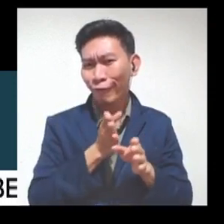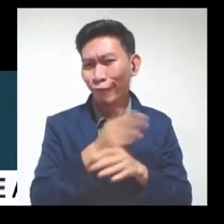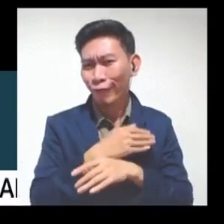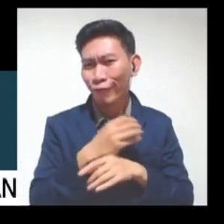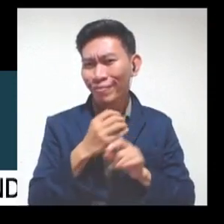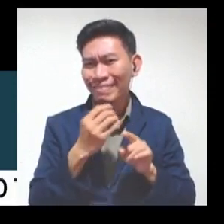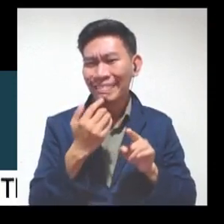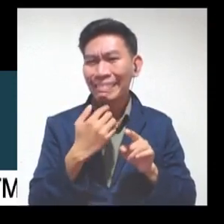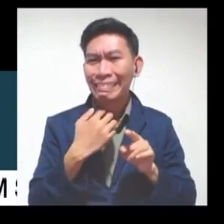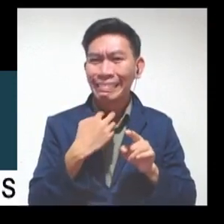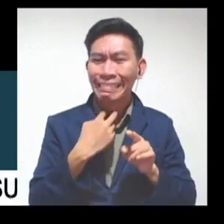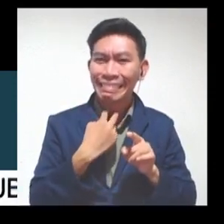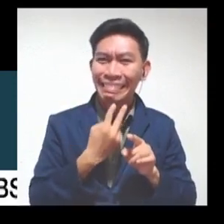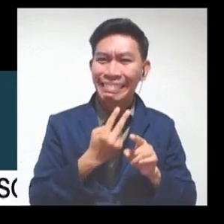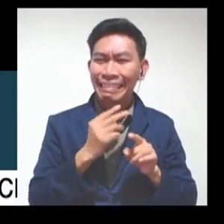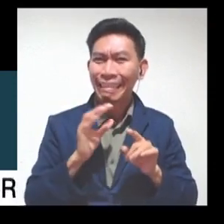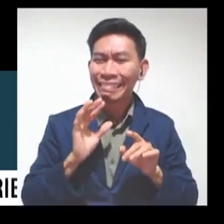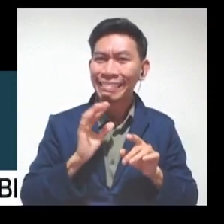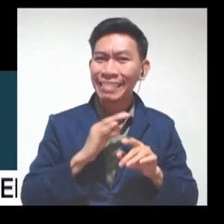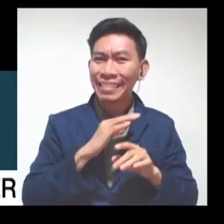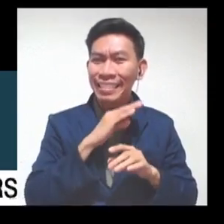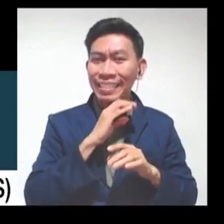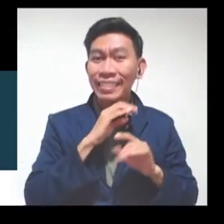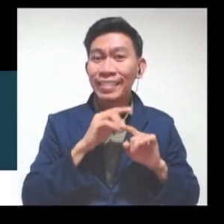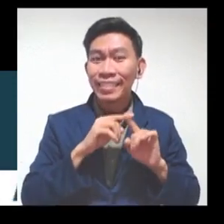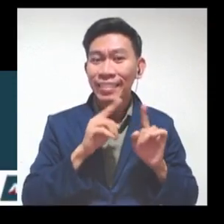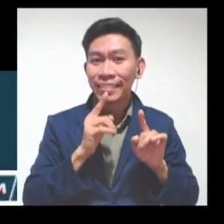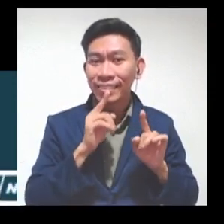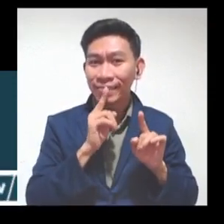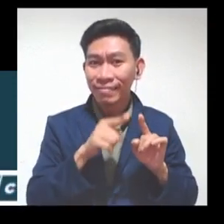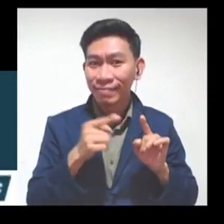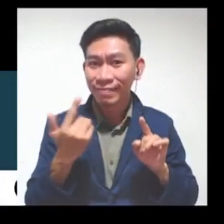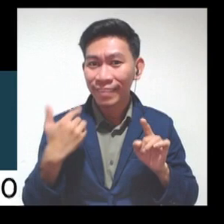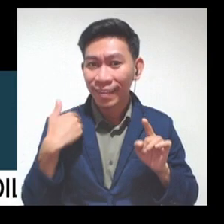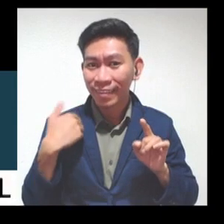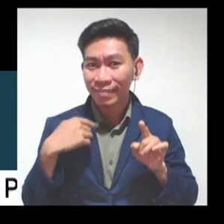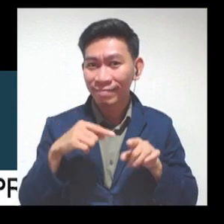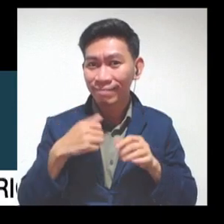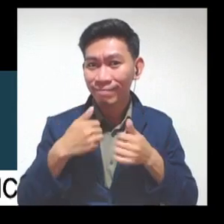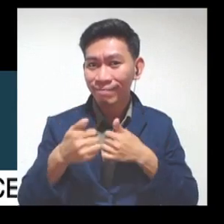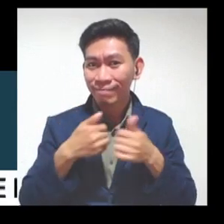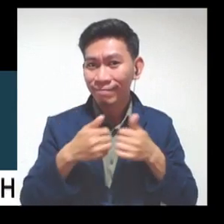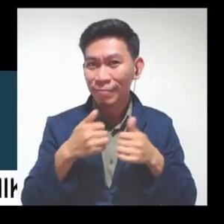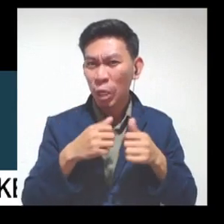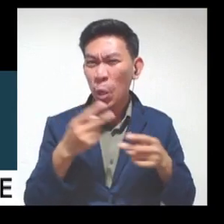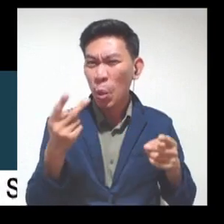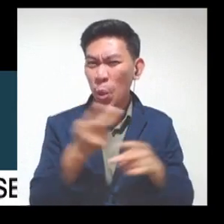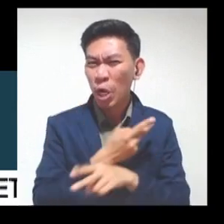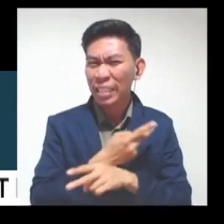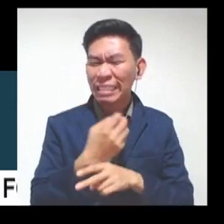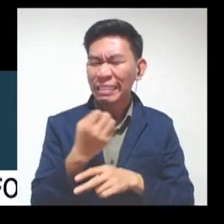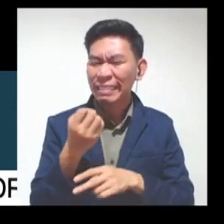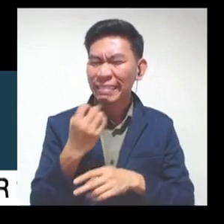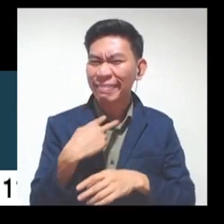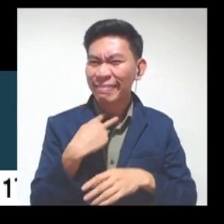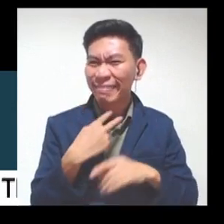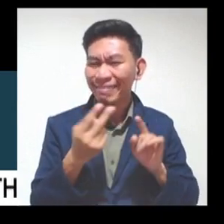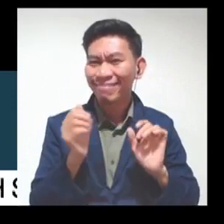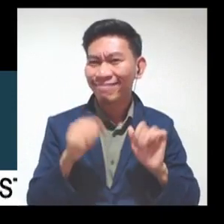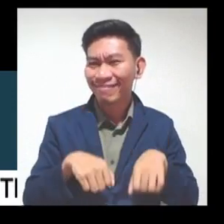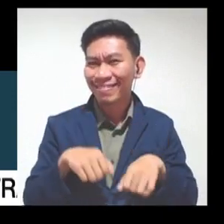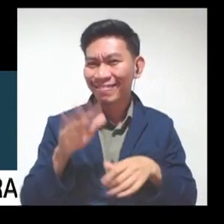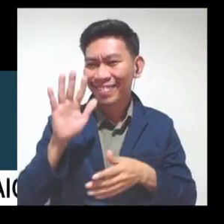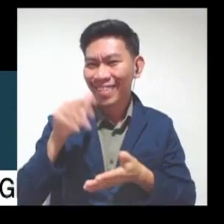official staged the competition where the worst singer gets to walk away with 5,000 pesos. Let's take a look at some of the